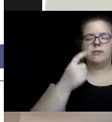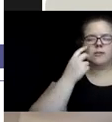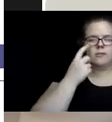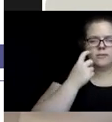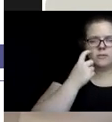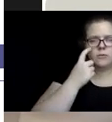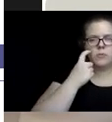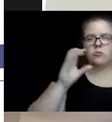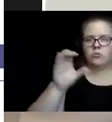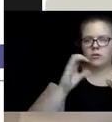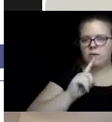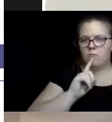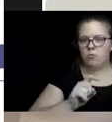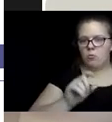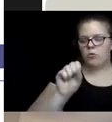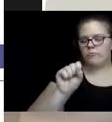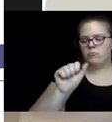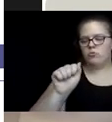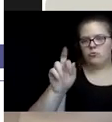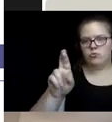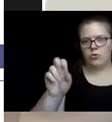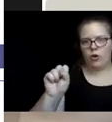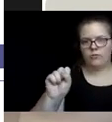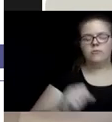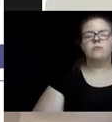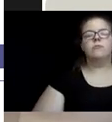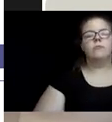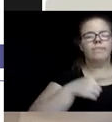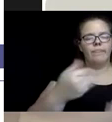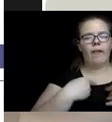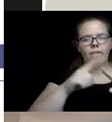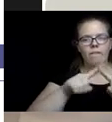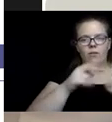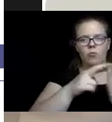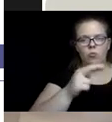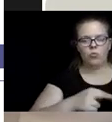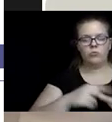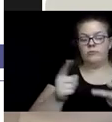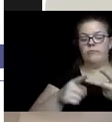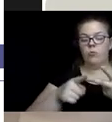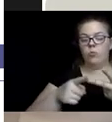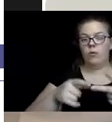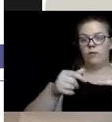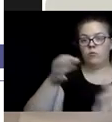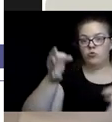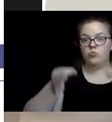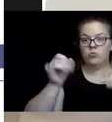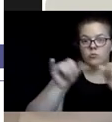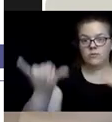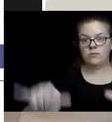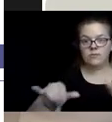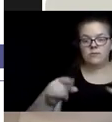report. They have different rules. And we also have one for the justice system and for older adults